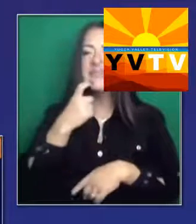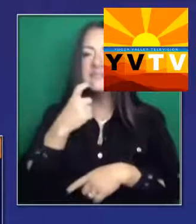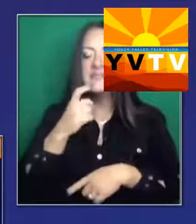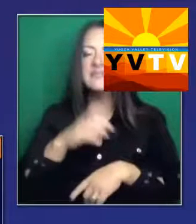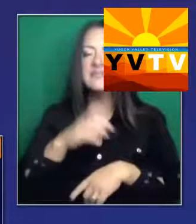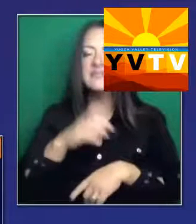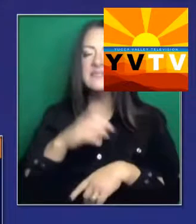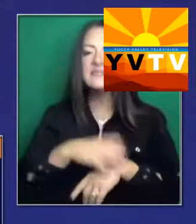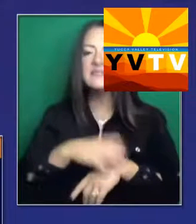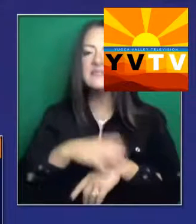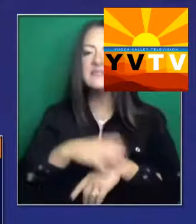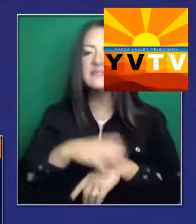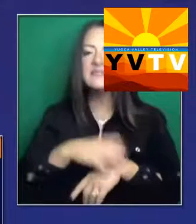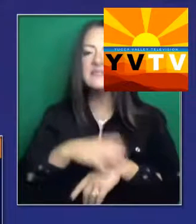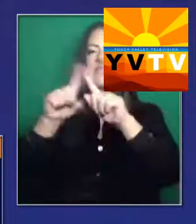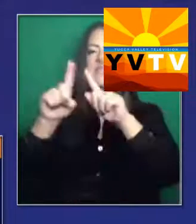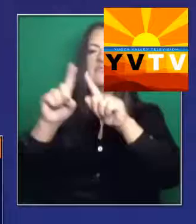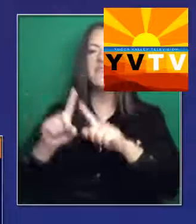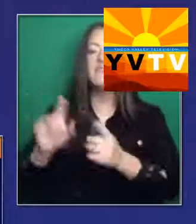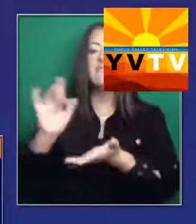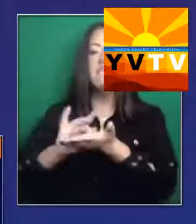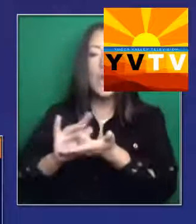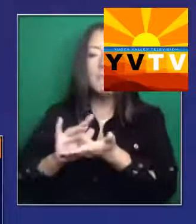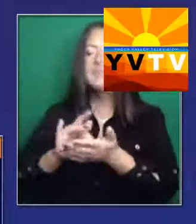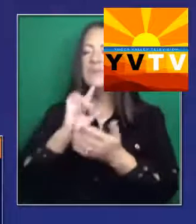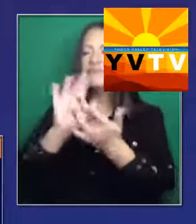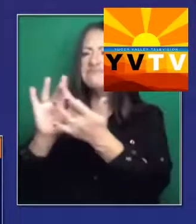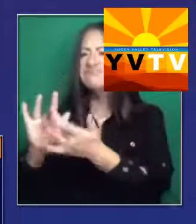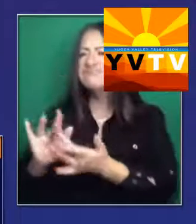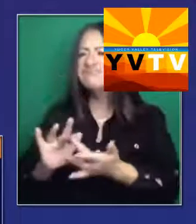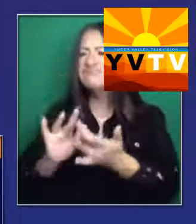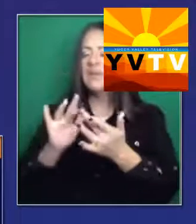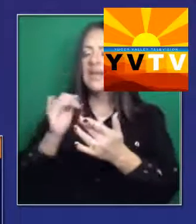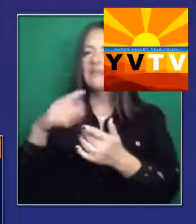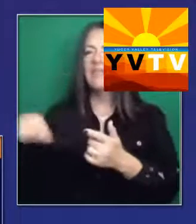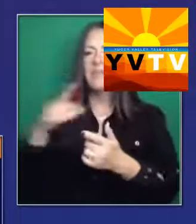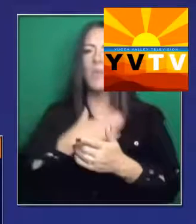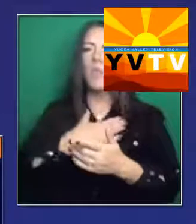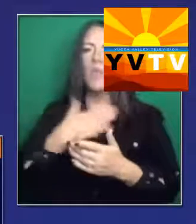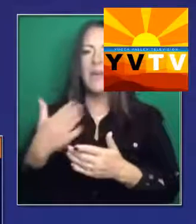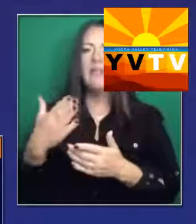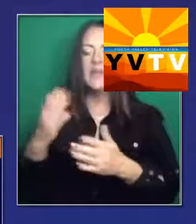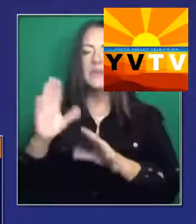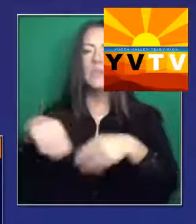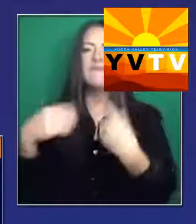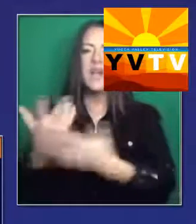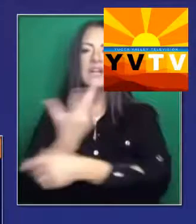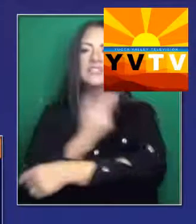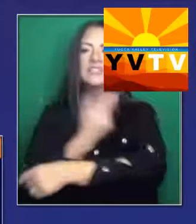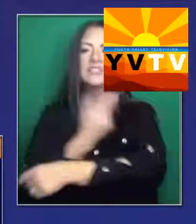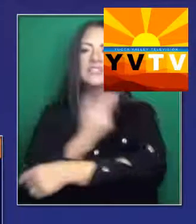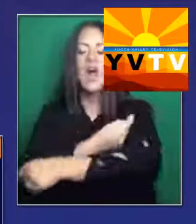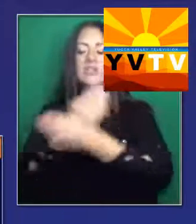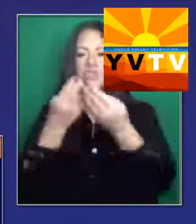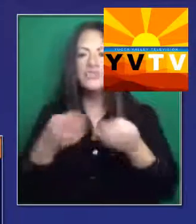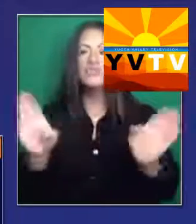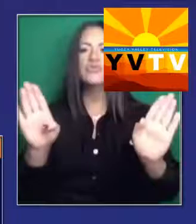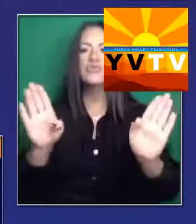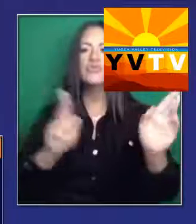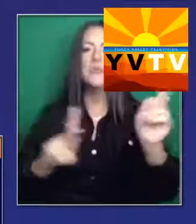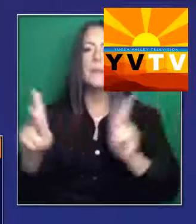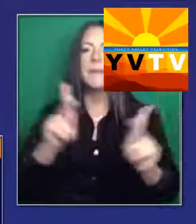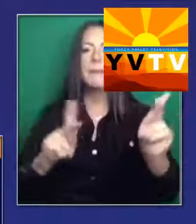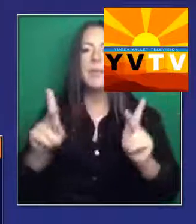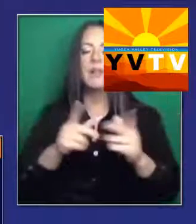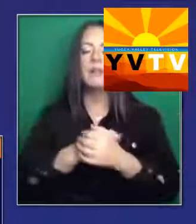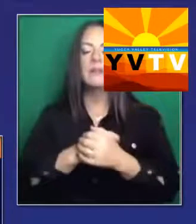State Operations Center, we have a logistics team. We stood this up months ago on the vaccine. And it's like